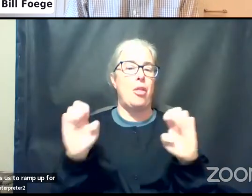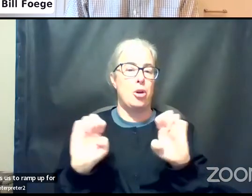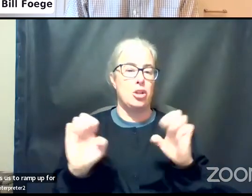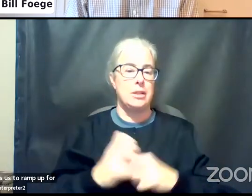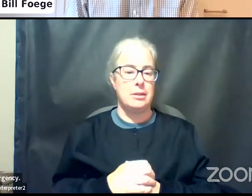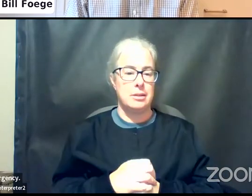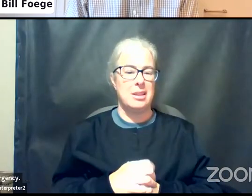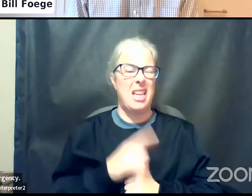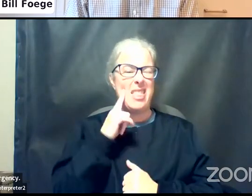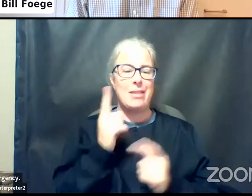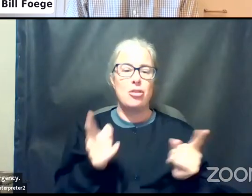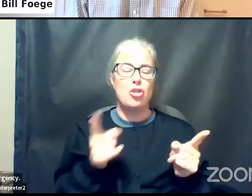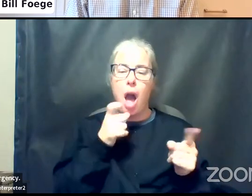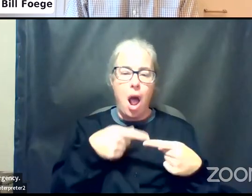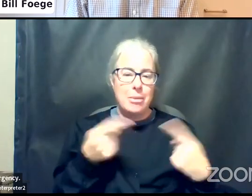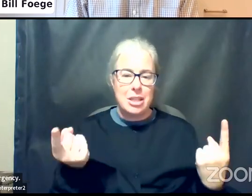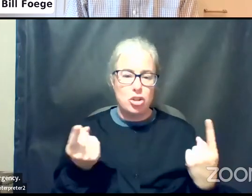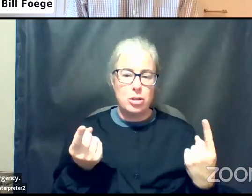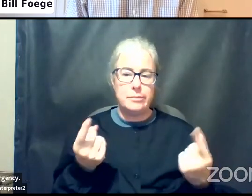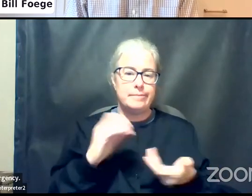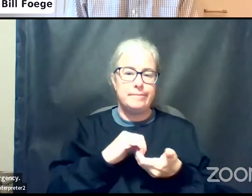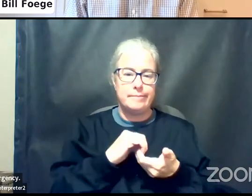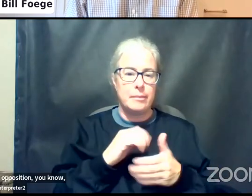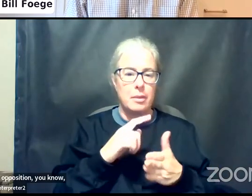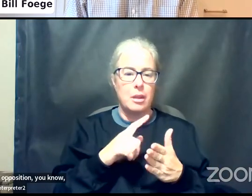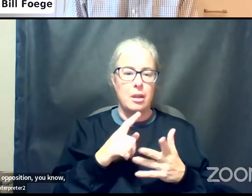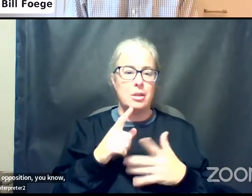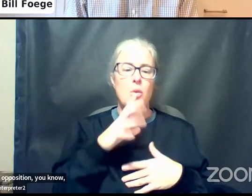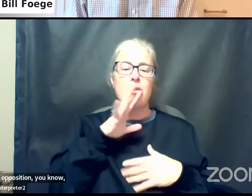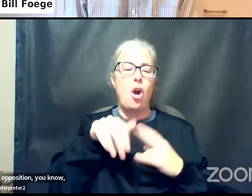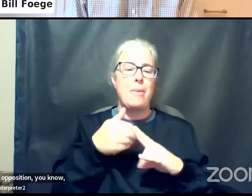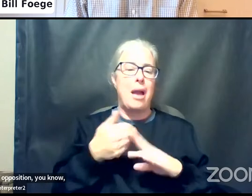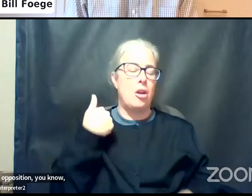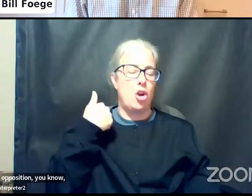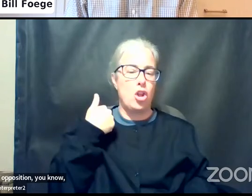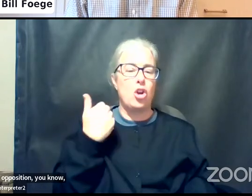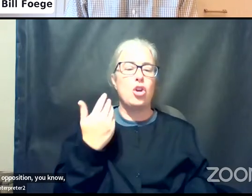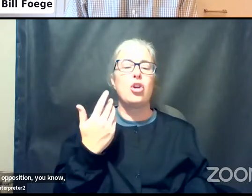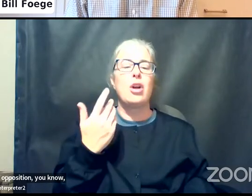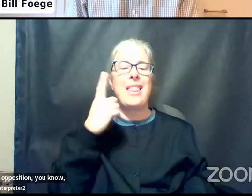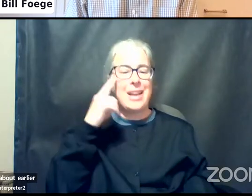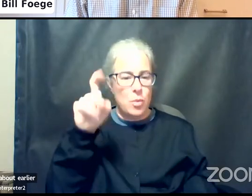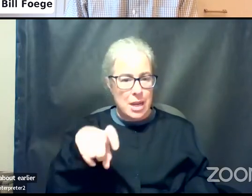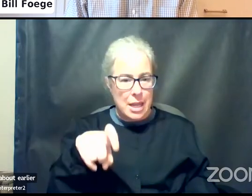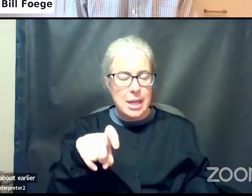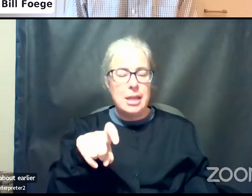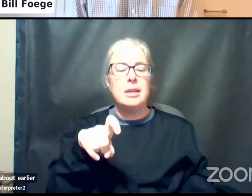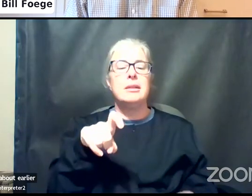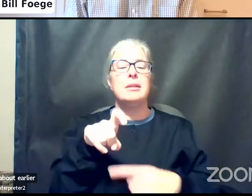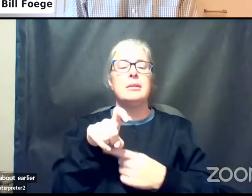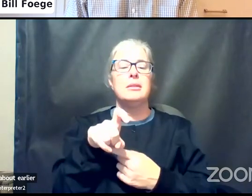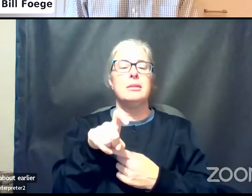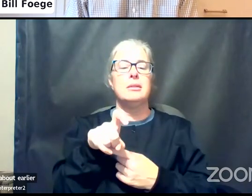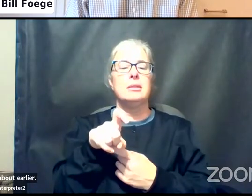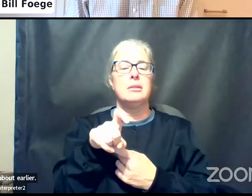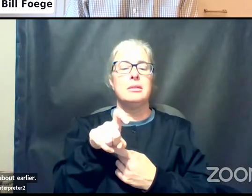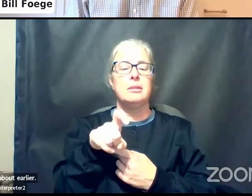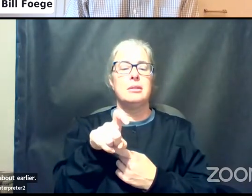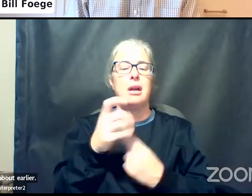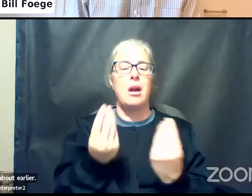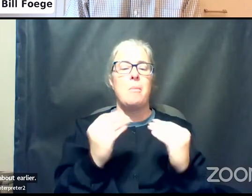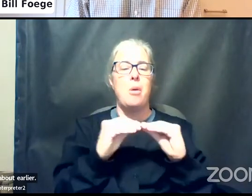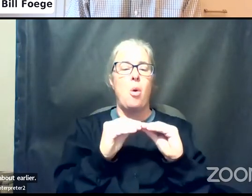those things are not in opposition you know it's what I was talking about earlier I think we need um a